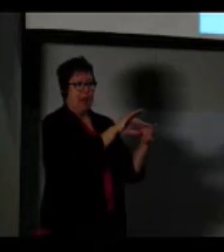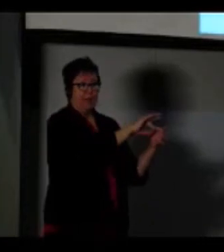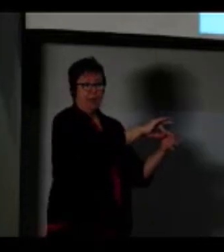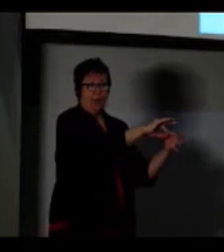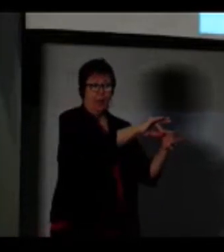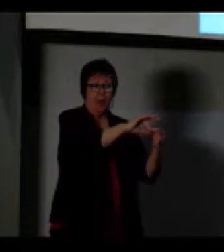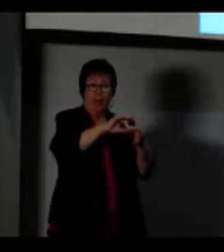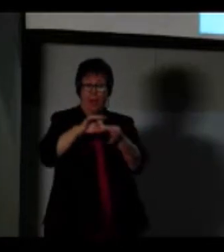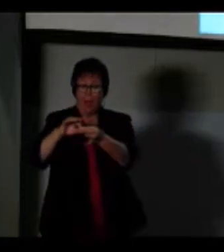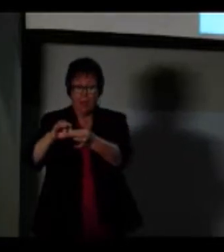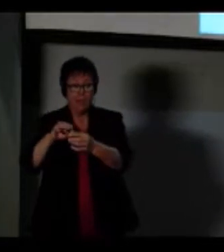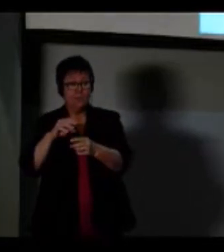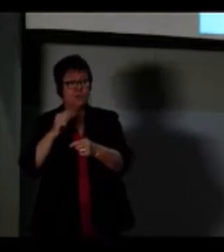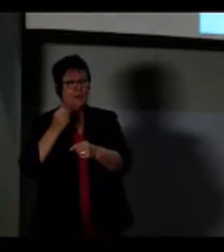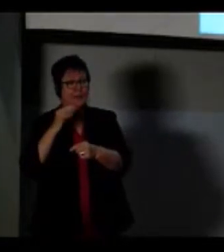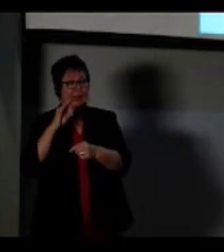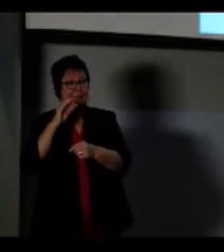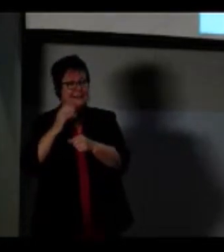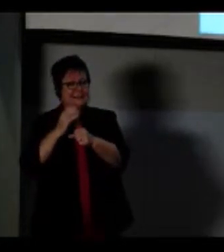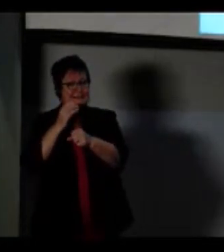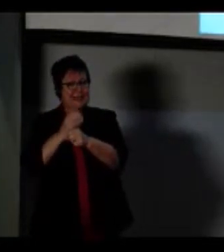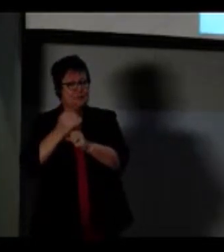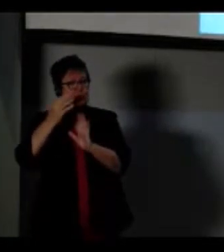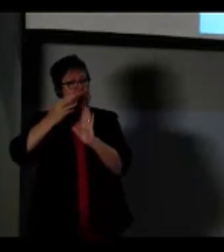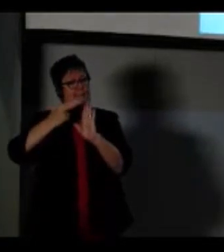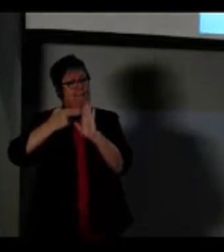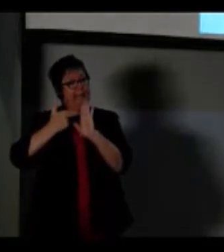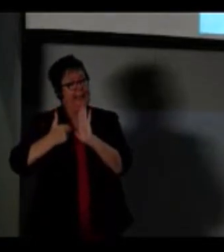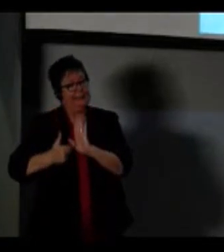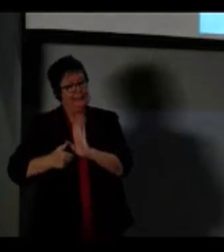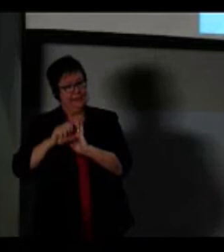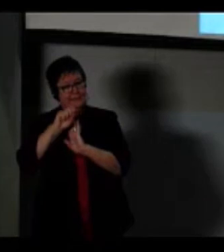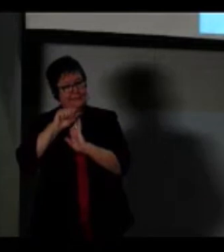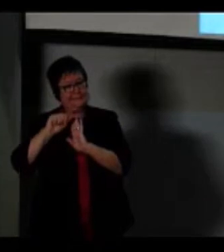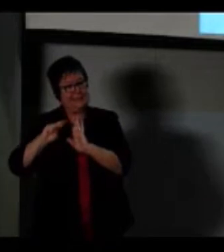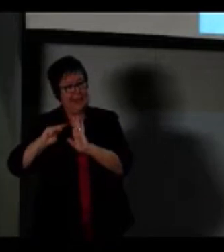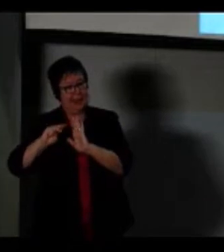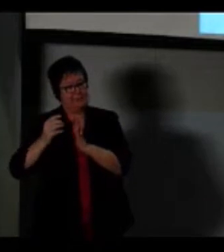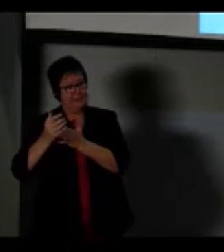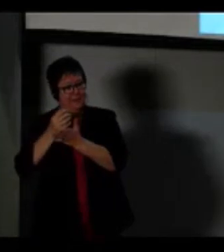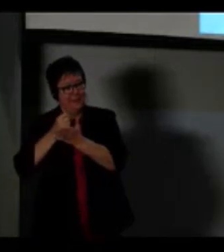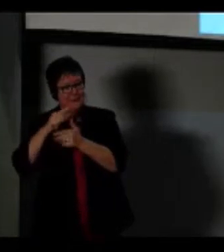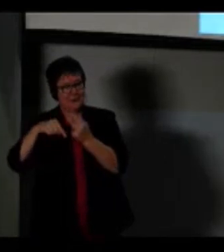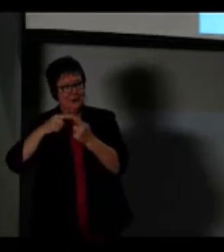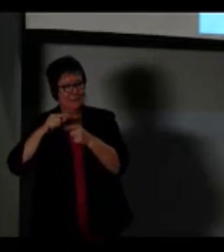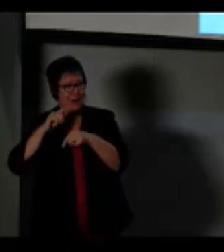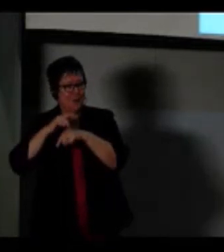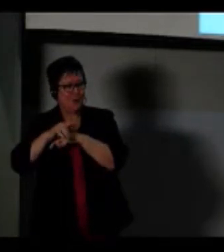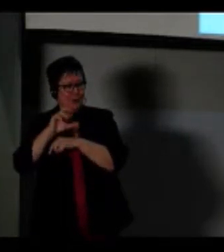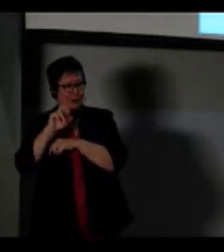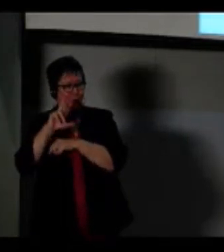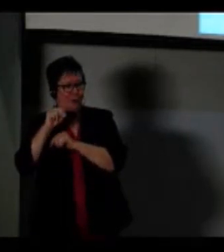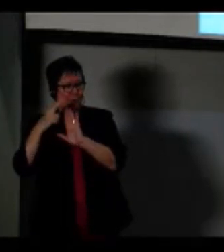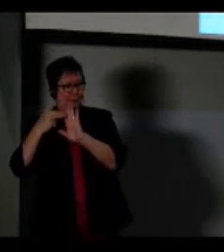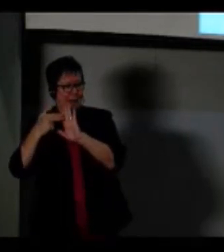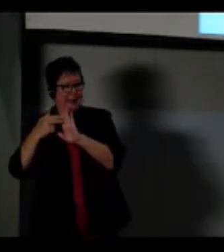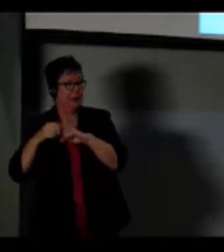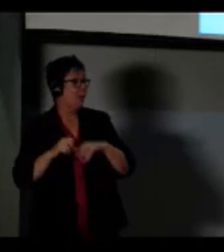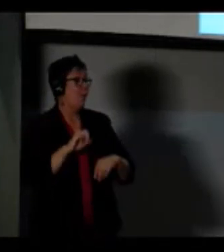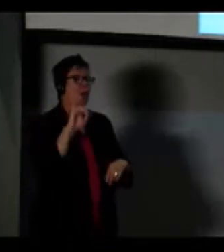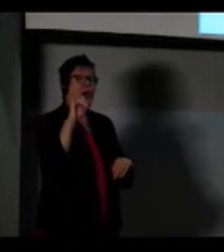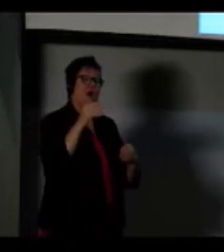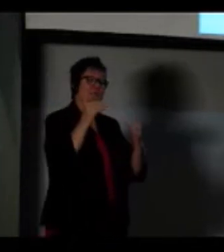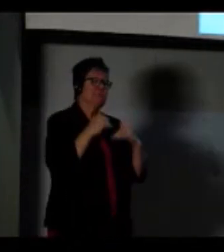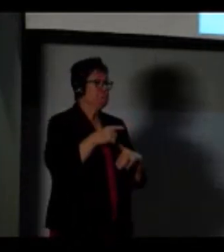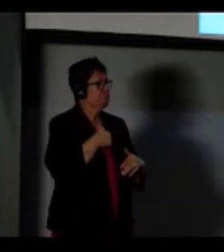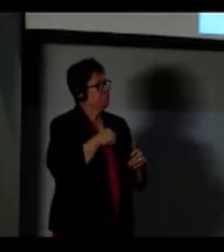that shows a painted depiction of an early corn species, or an inquiry about Sam's new